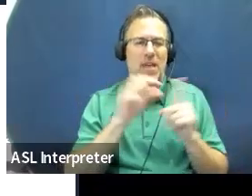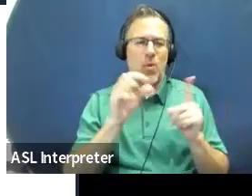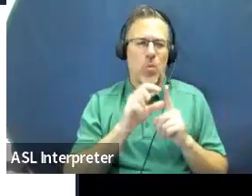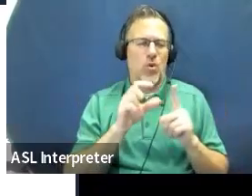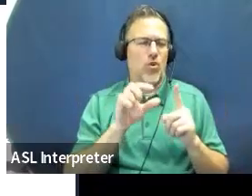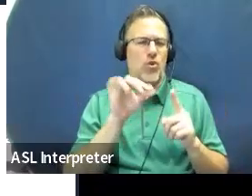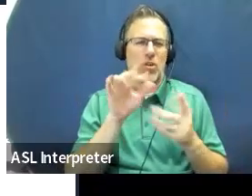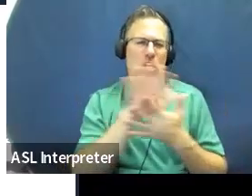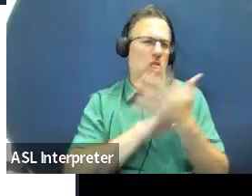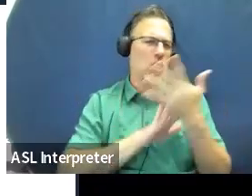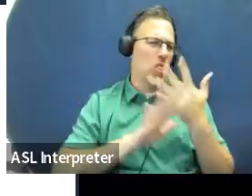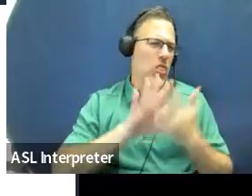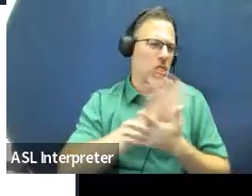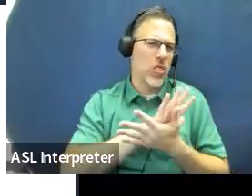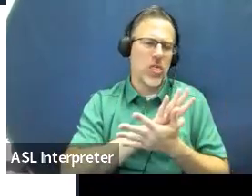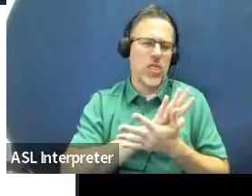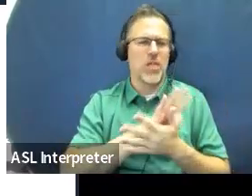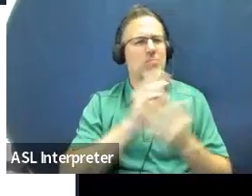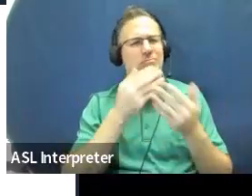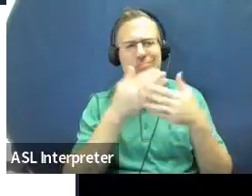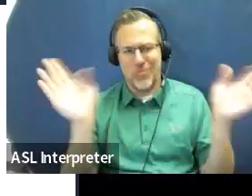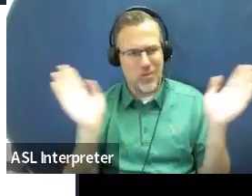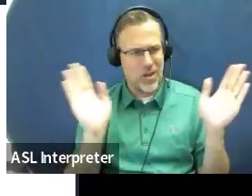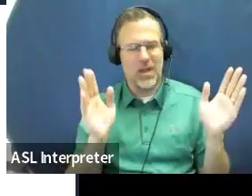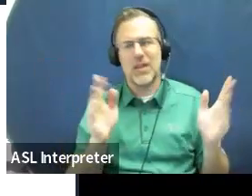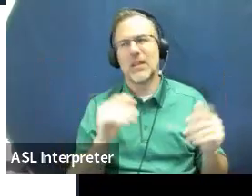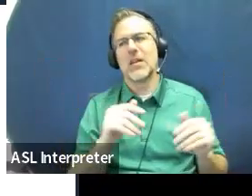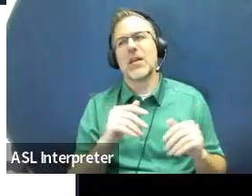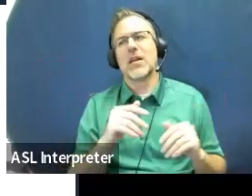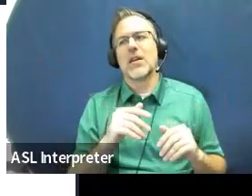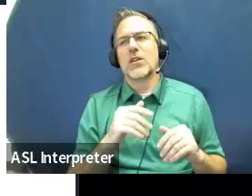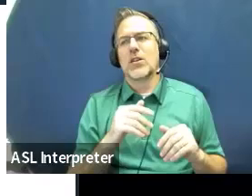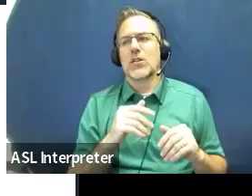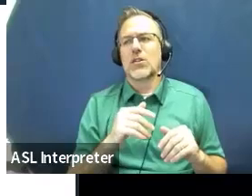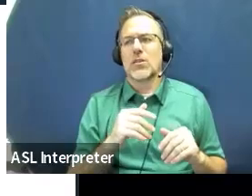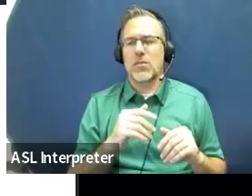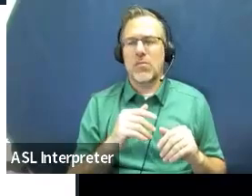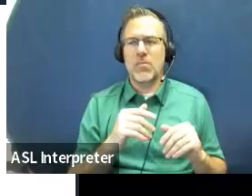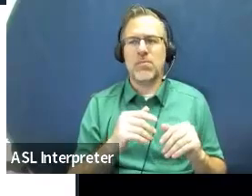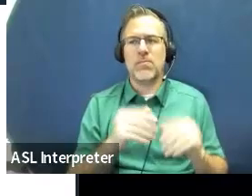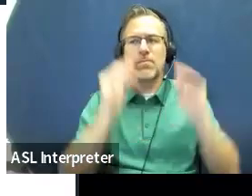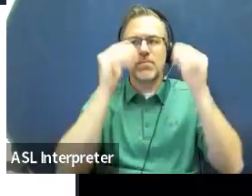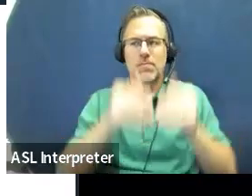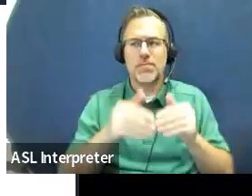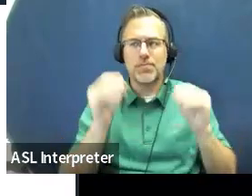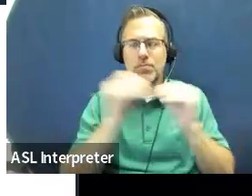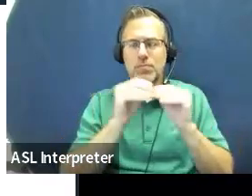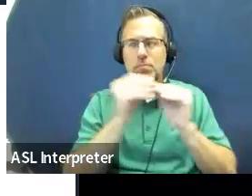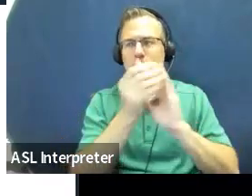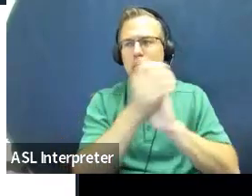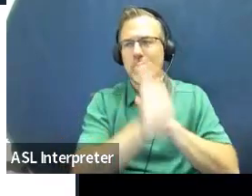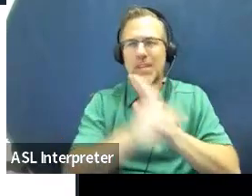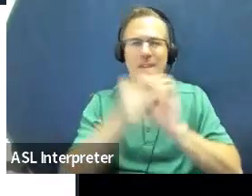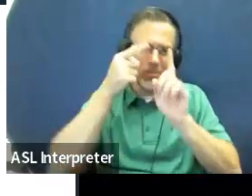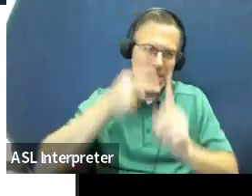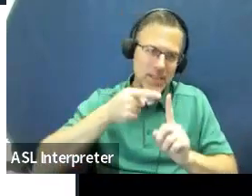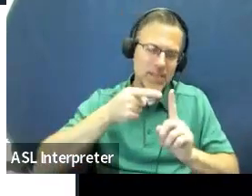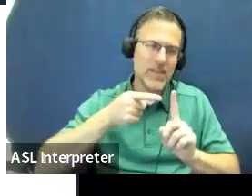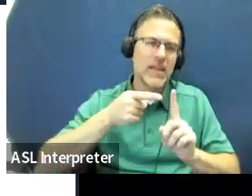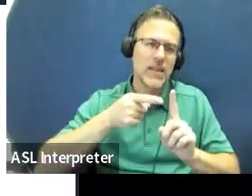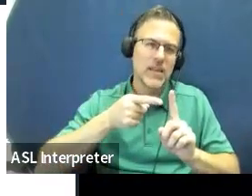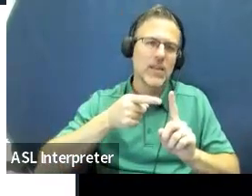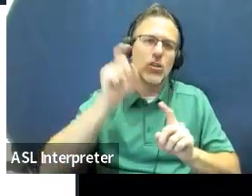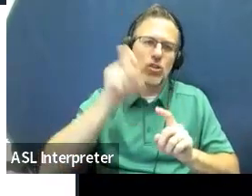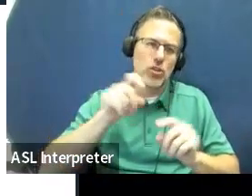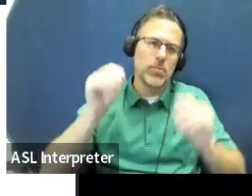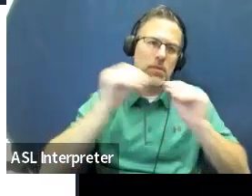lot of skills. So when we're thinking about being more skill specific, our measurement really should be more skill